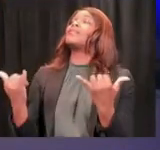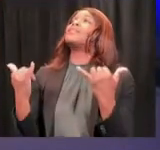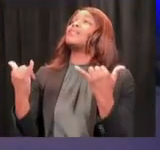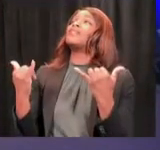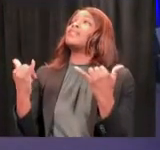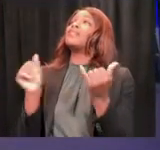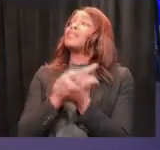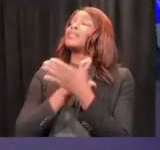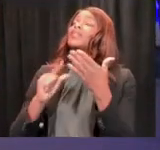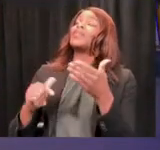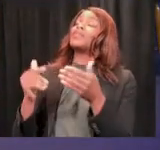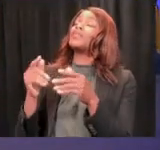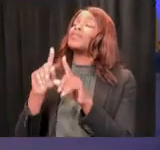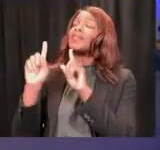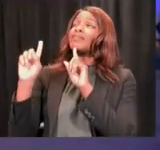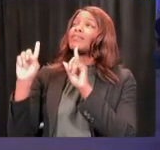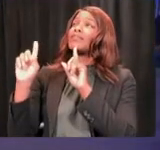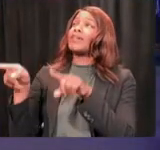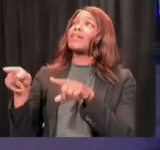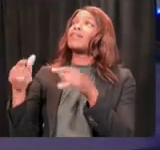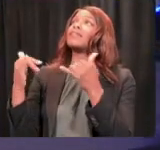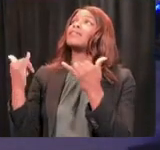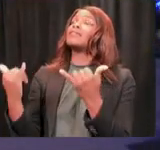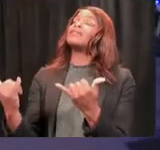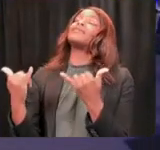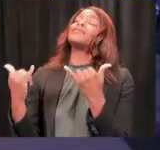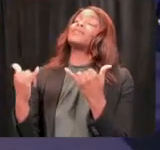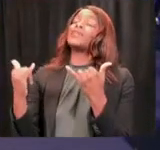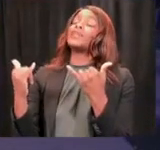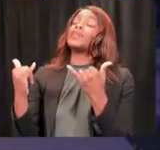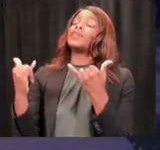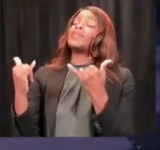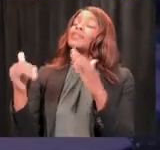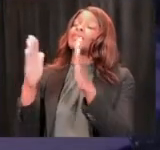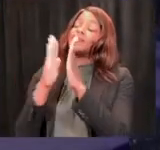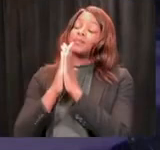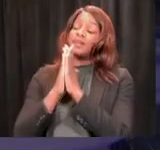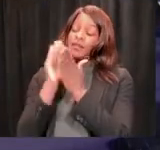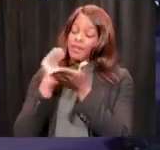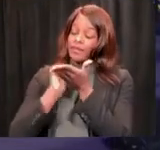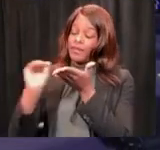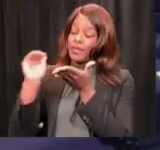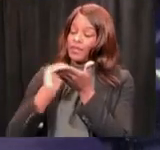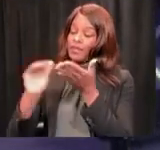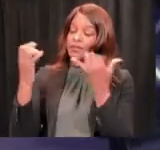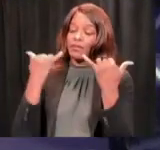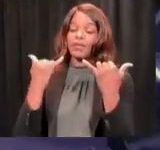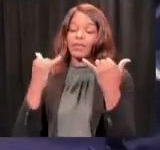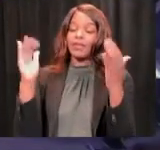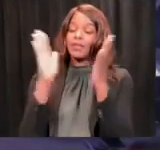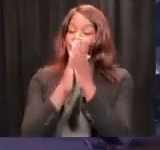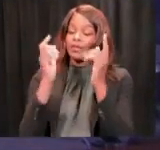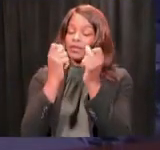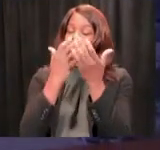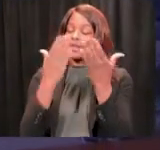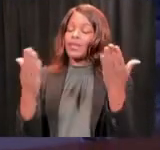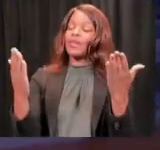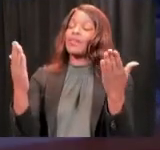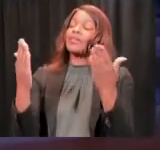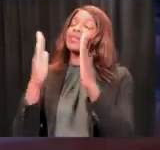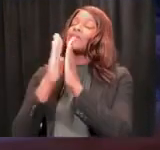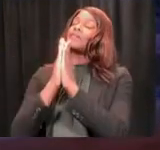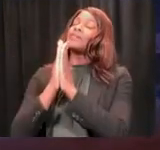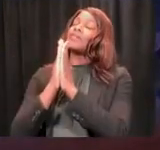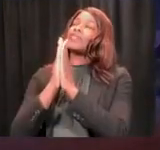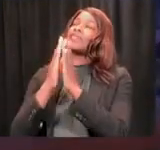We say, Lord, would you do it? Lord, would you do it? Lord, would you do it? We pray for forgiveness right now. Hallelujah. We pray for reconciliation